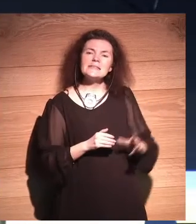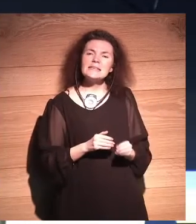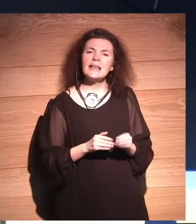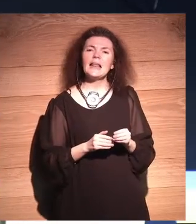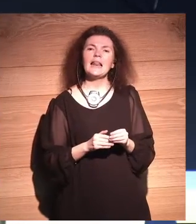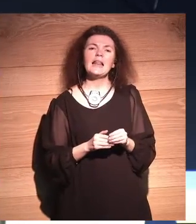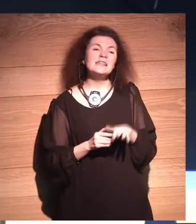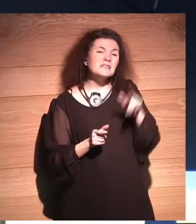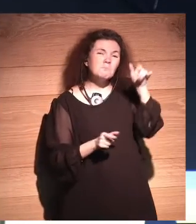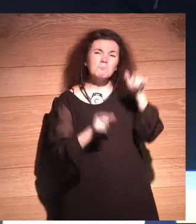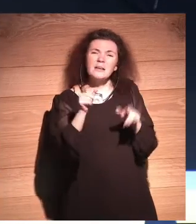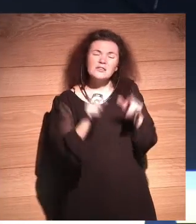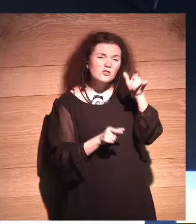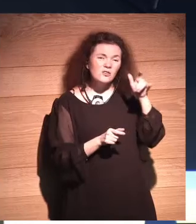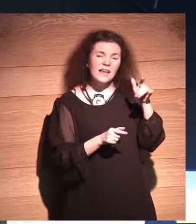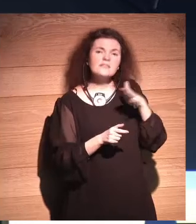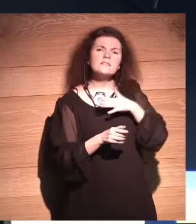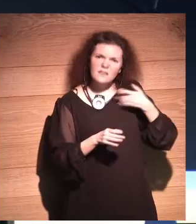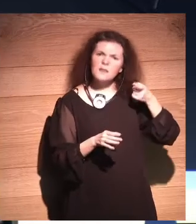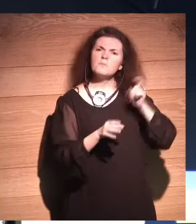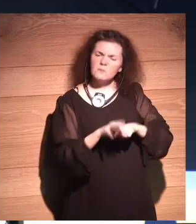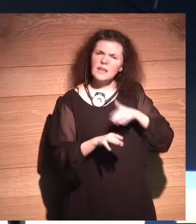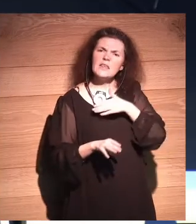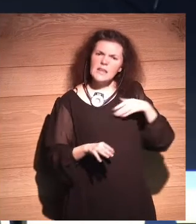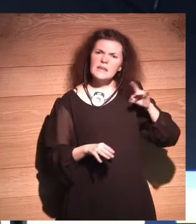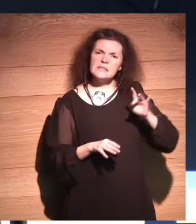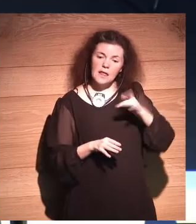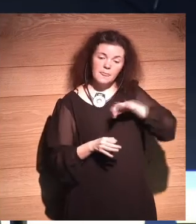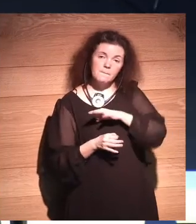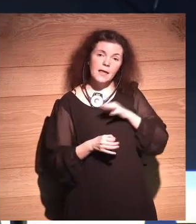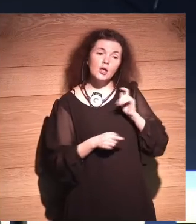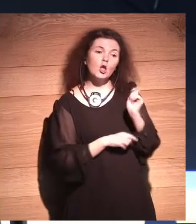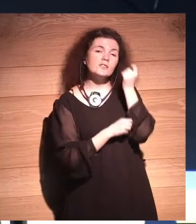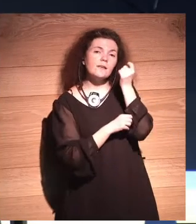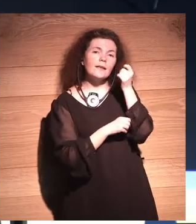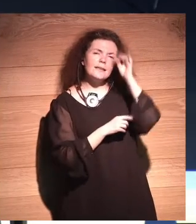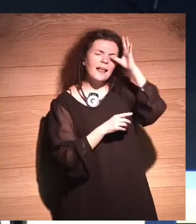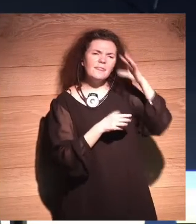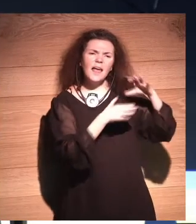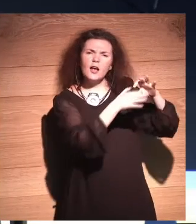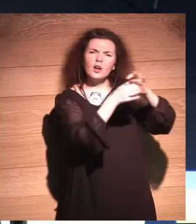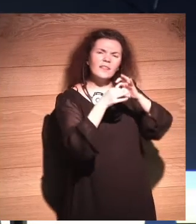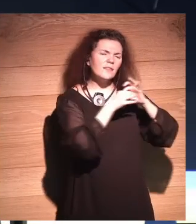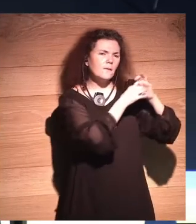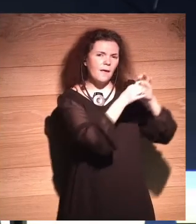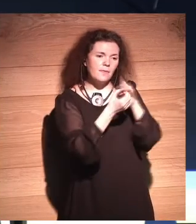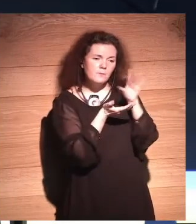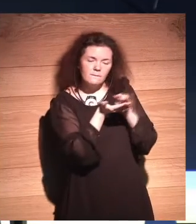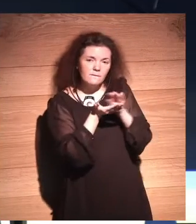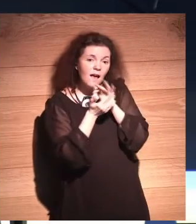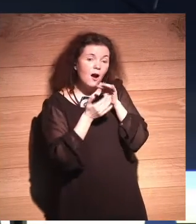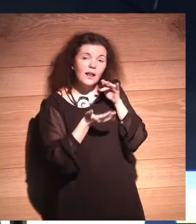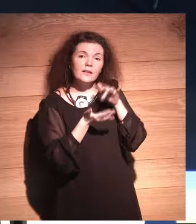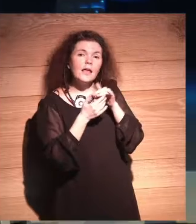we're missing that opportunity to try to leverage their collective intelligence. And now I think I forgot all the other questions. But